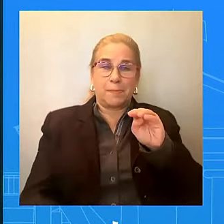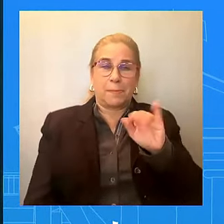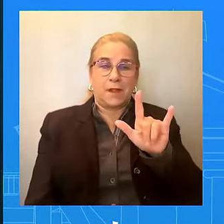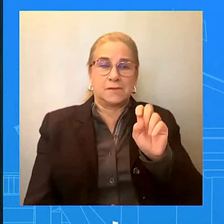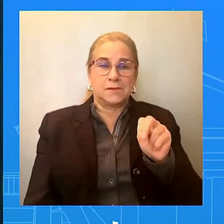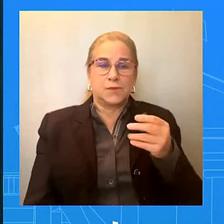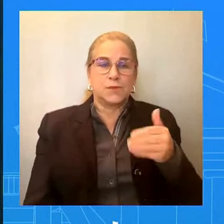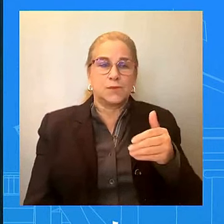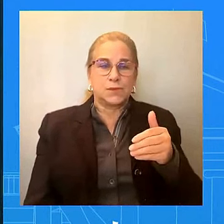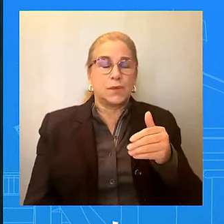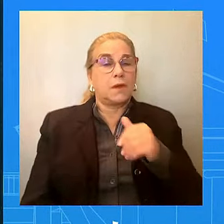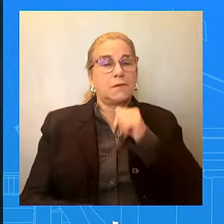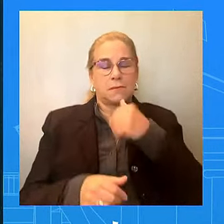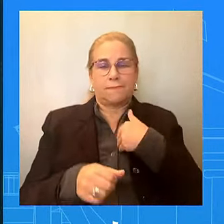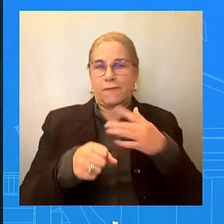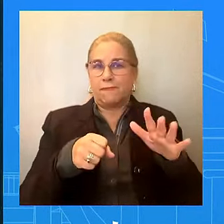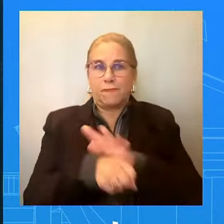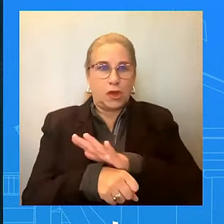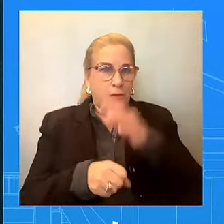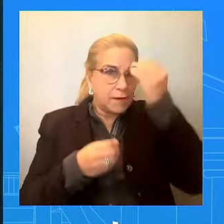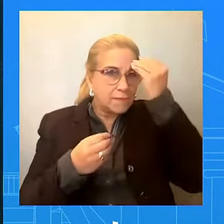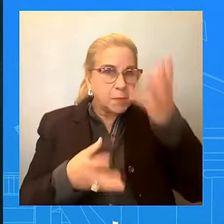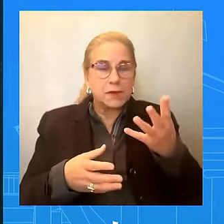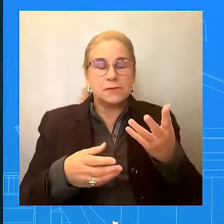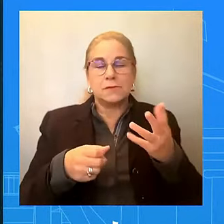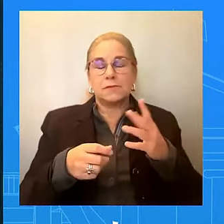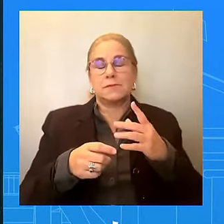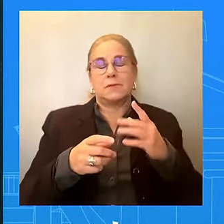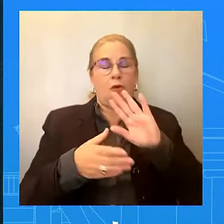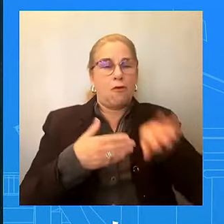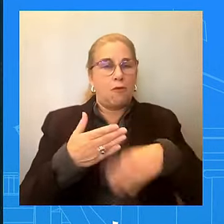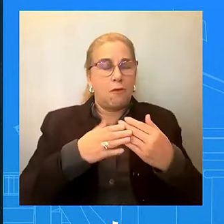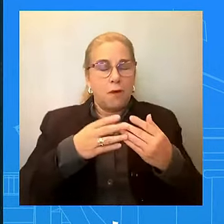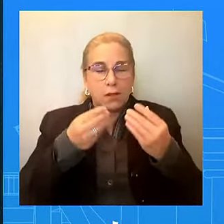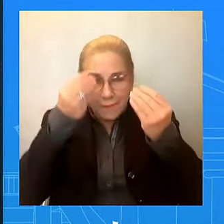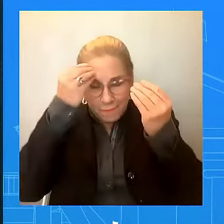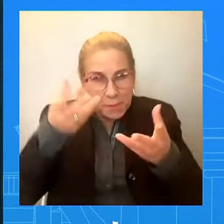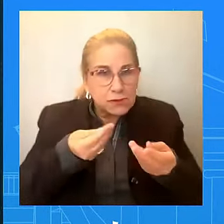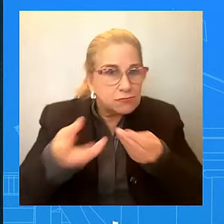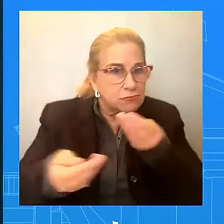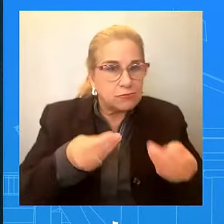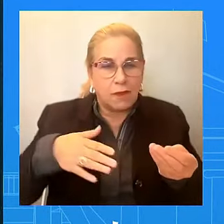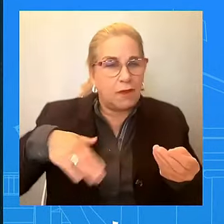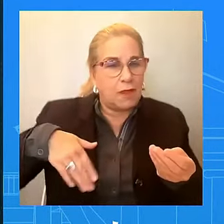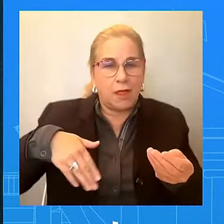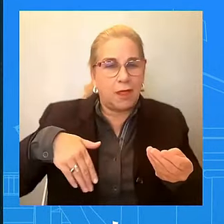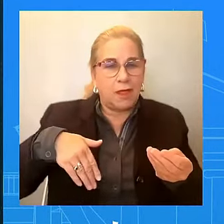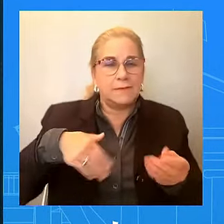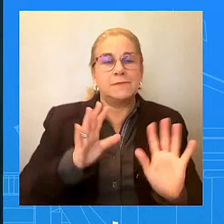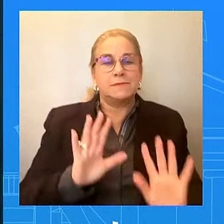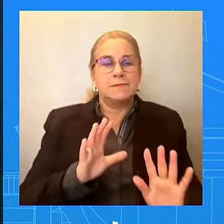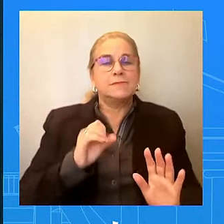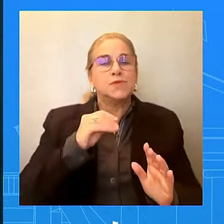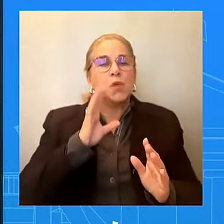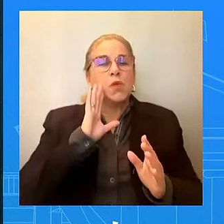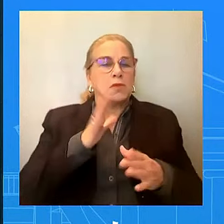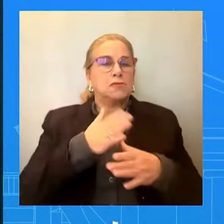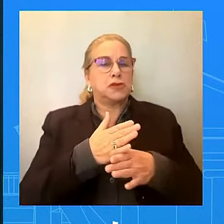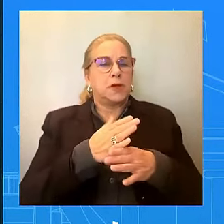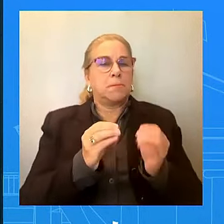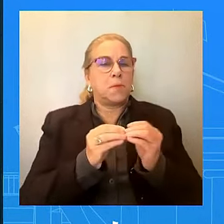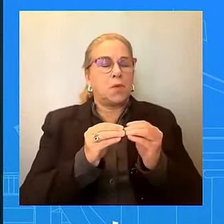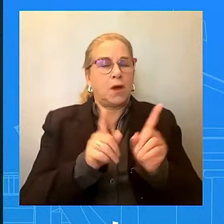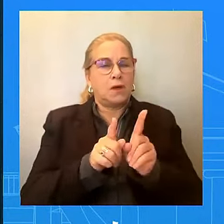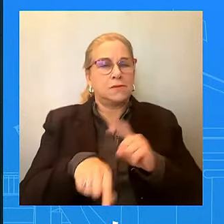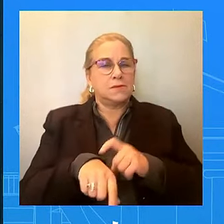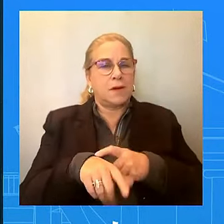can. And so with that, I will turn it over to the Homeland Secretary and Homeland Security Secretary. Thank you so much again for joining